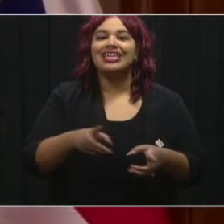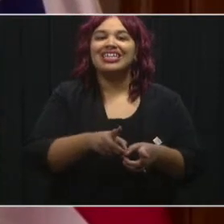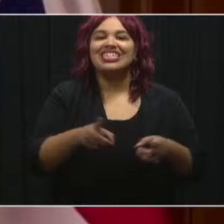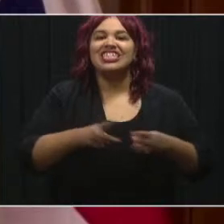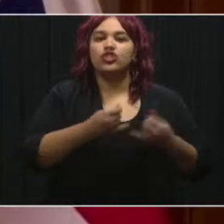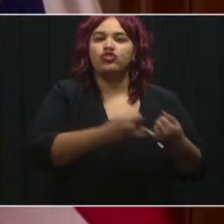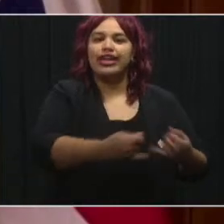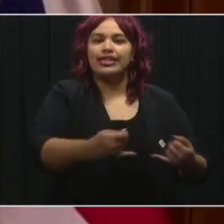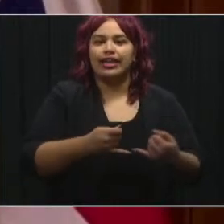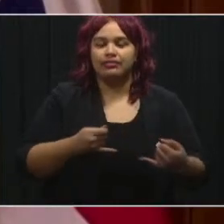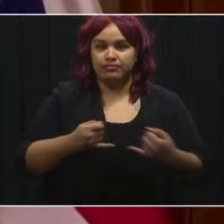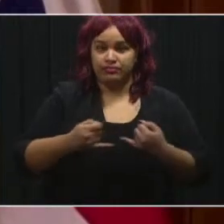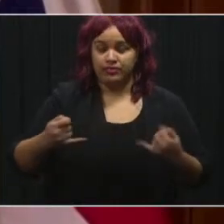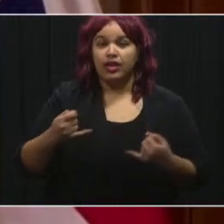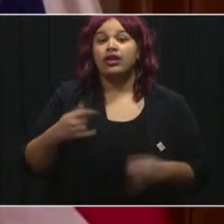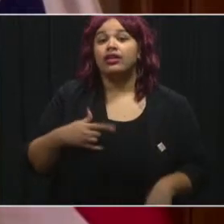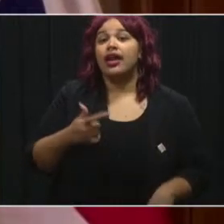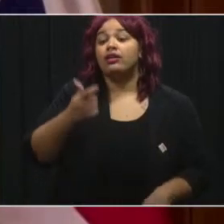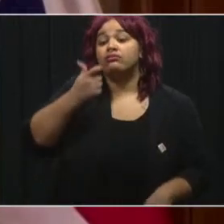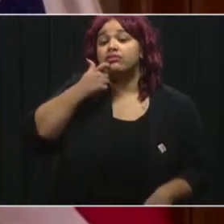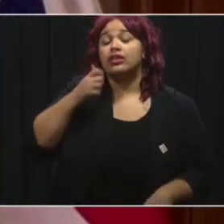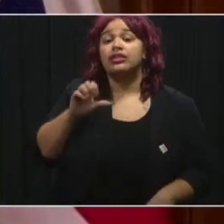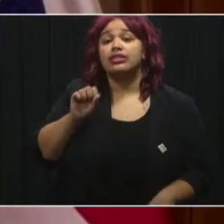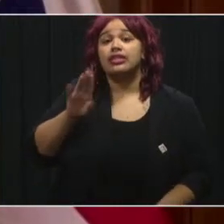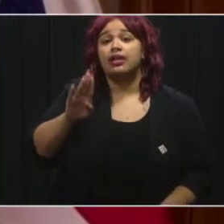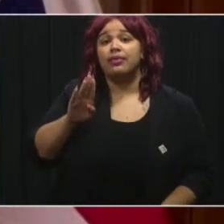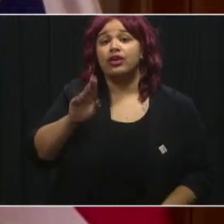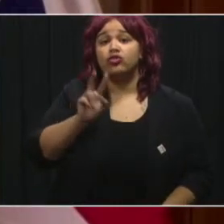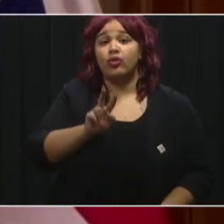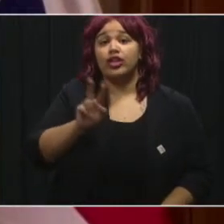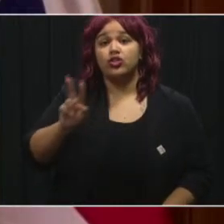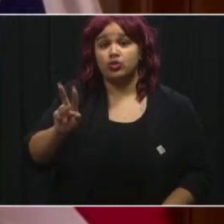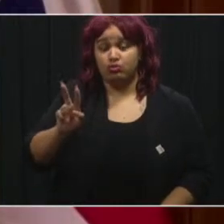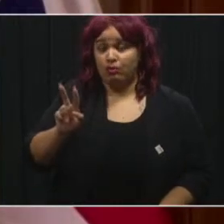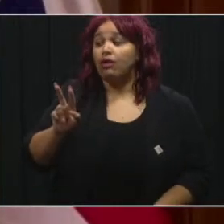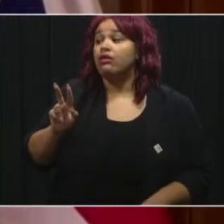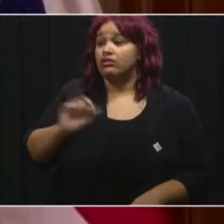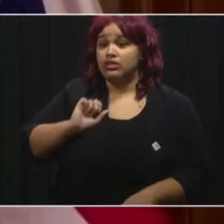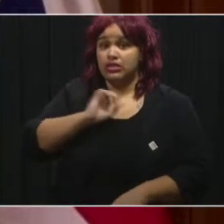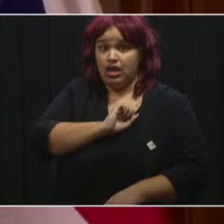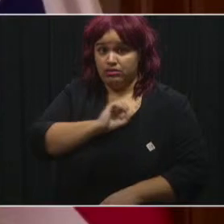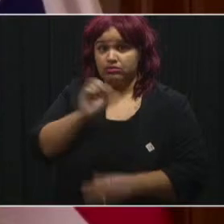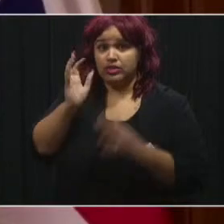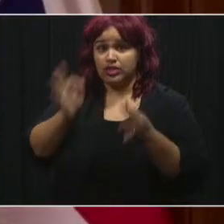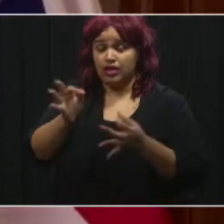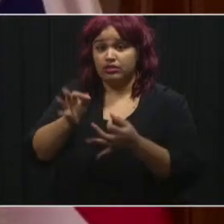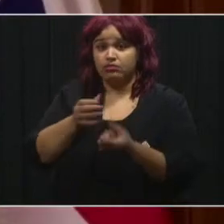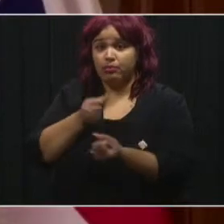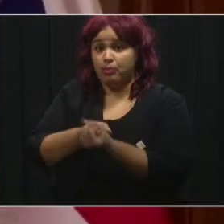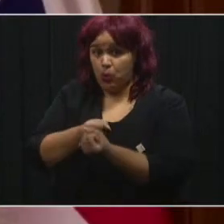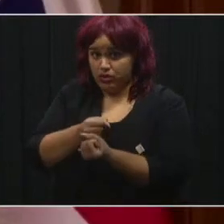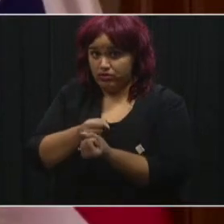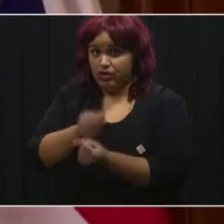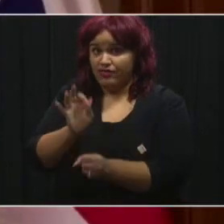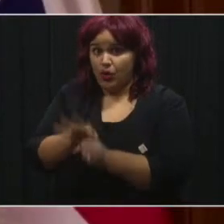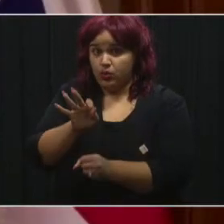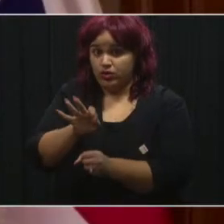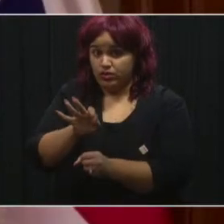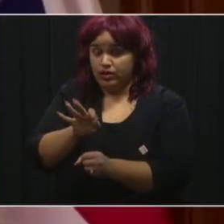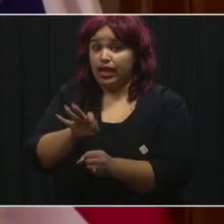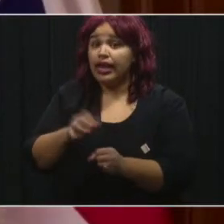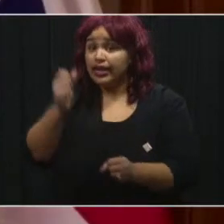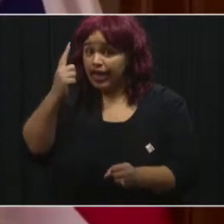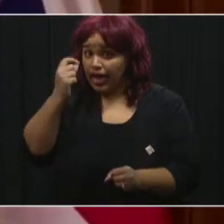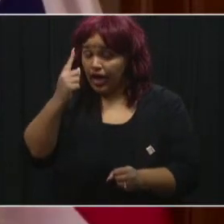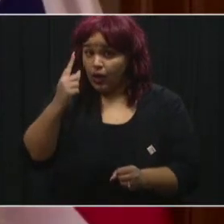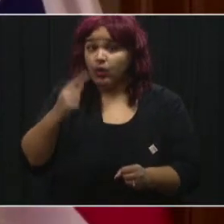House for Senate Bill 22, which stripped your ability to issue mask mandates, was only 3 votes. And those votes